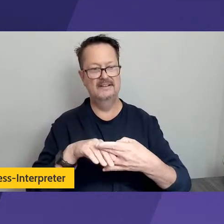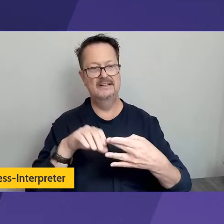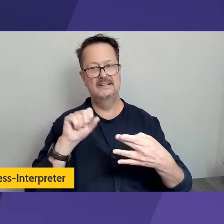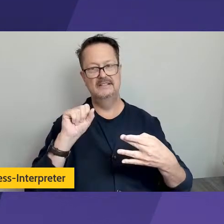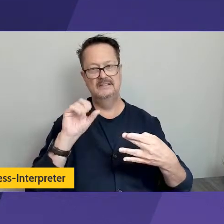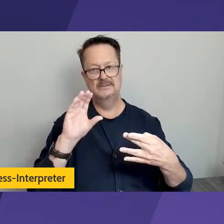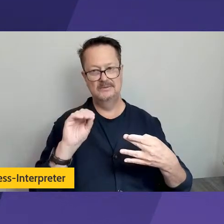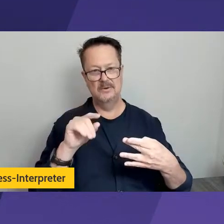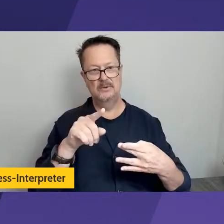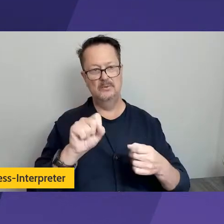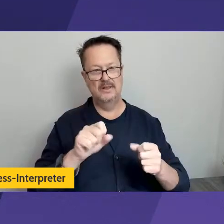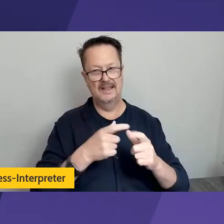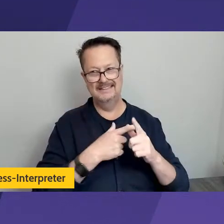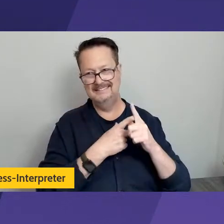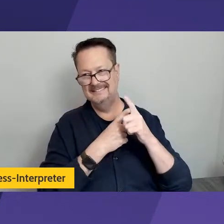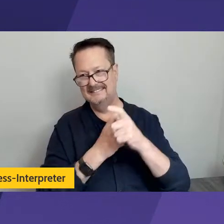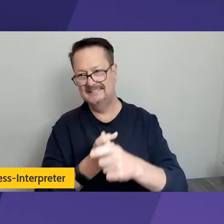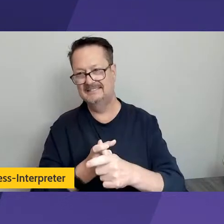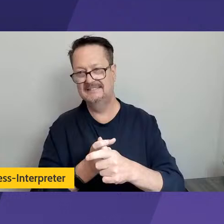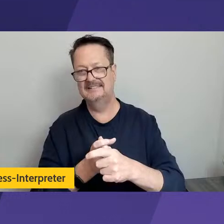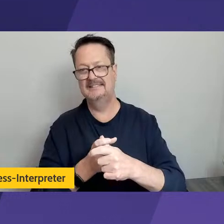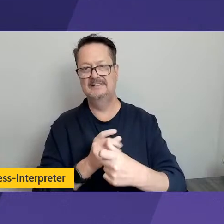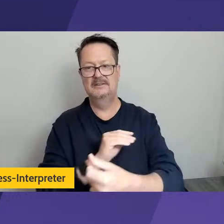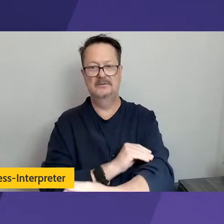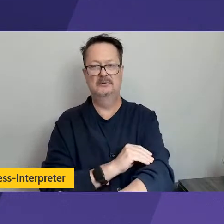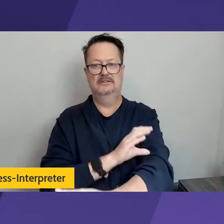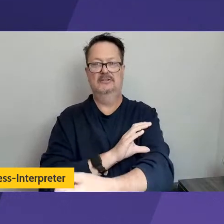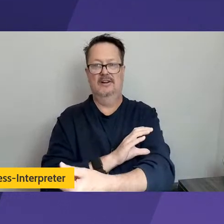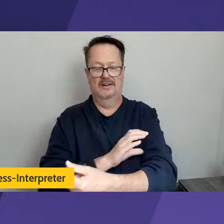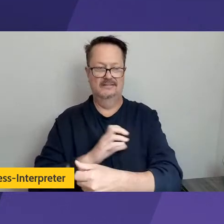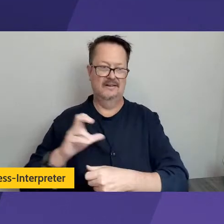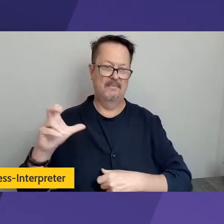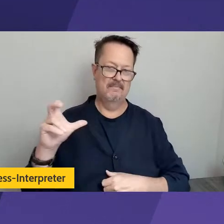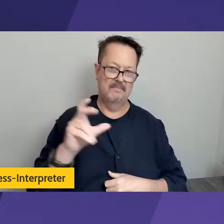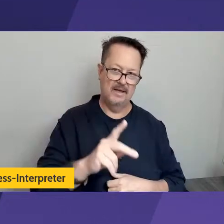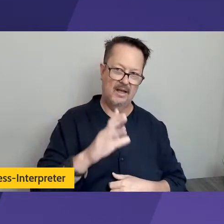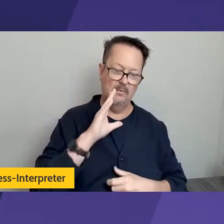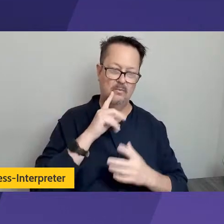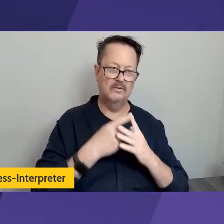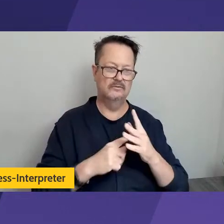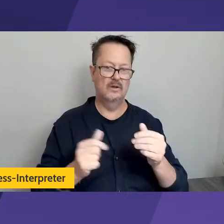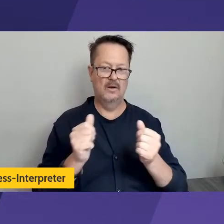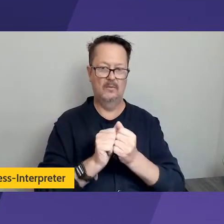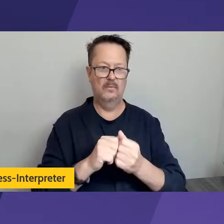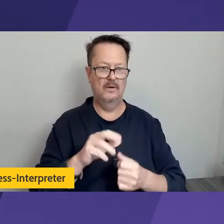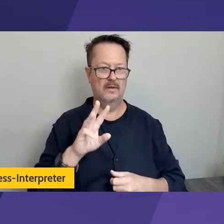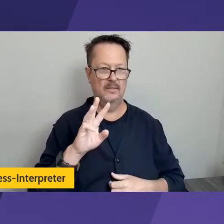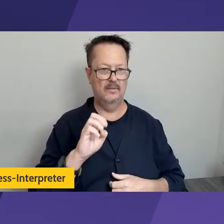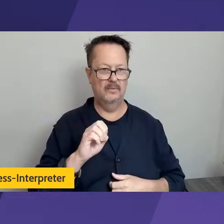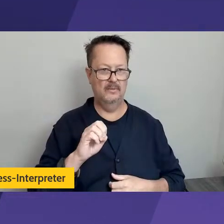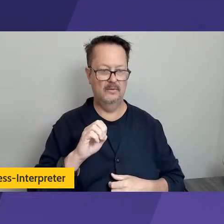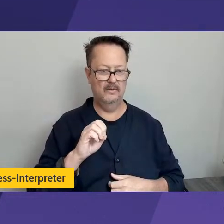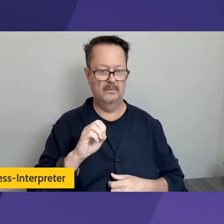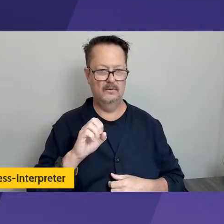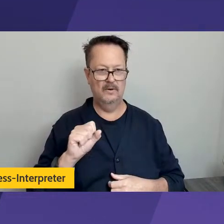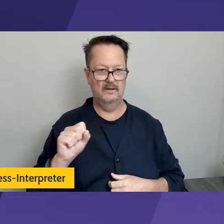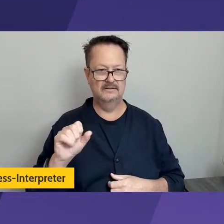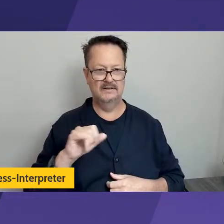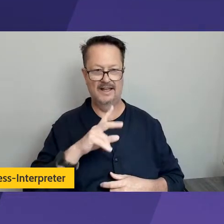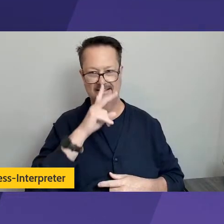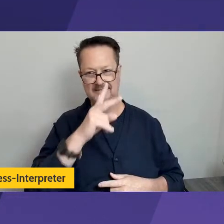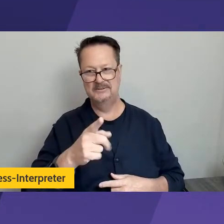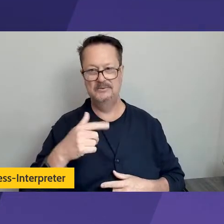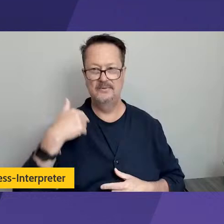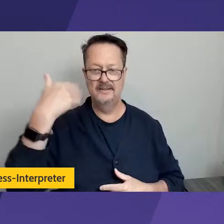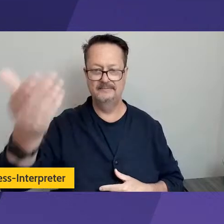So you can go, recharge, and come back, and we will start with Wes. So I see you then.